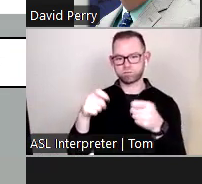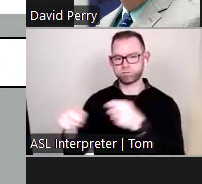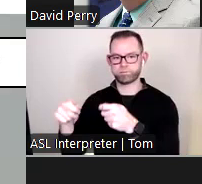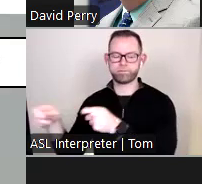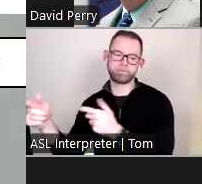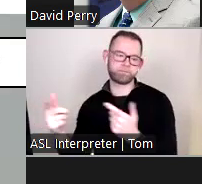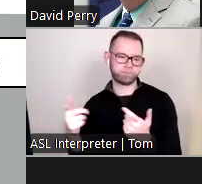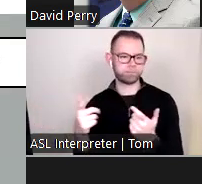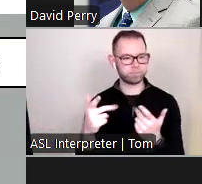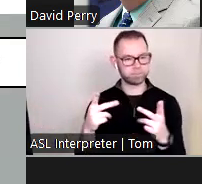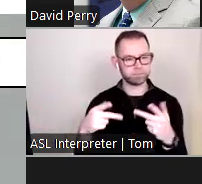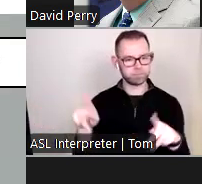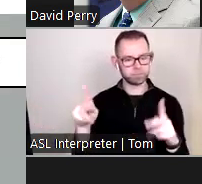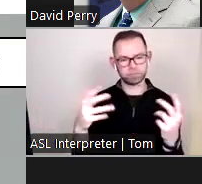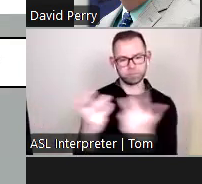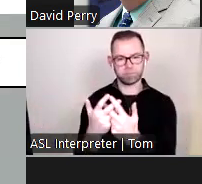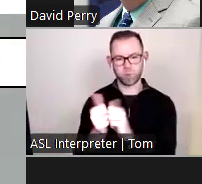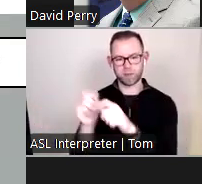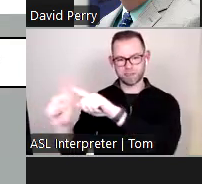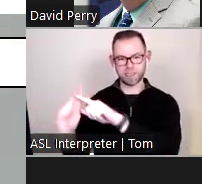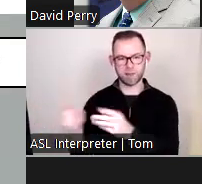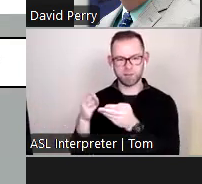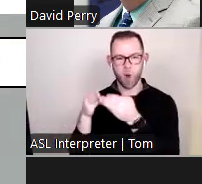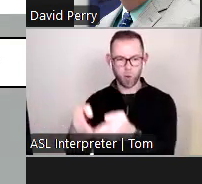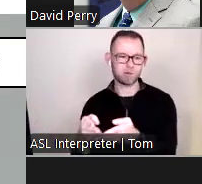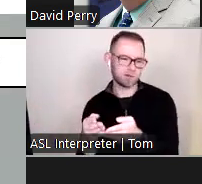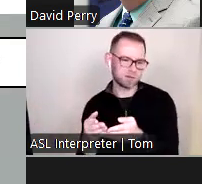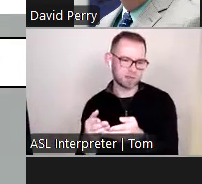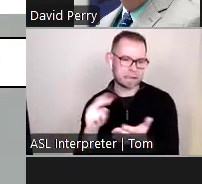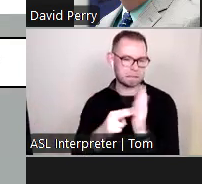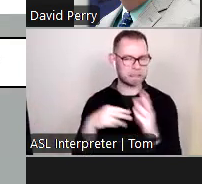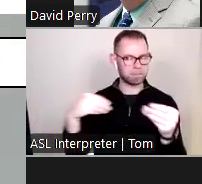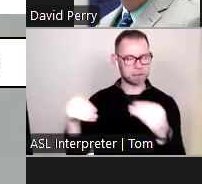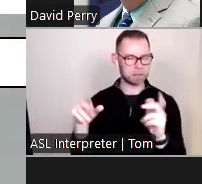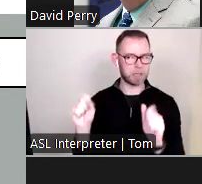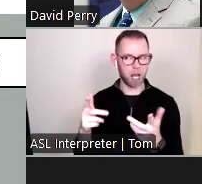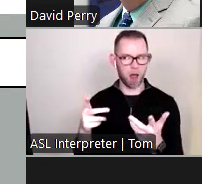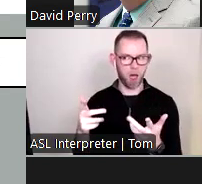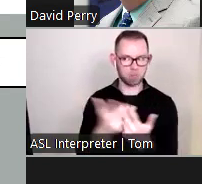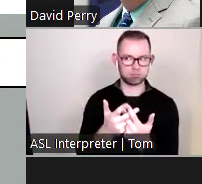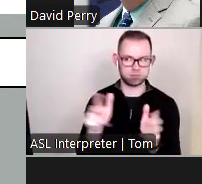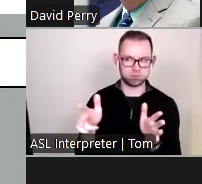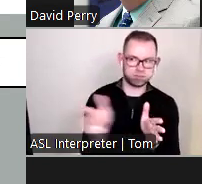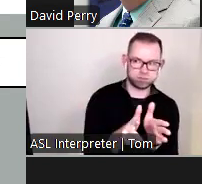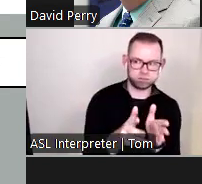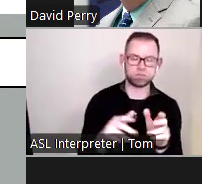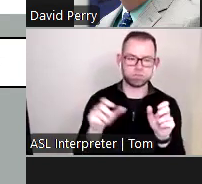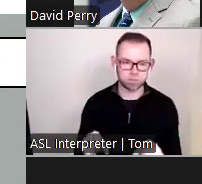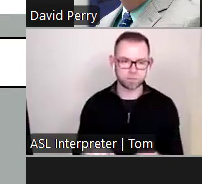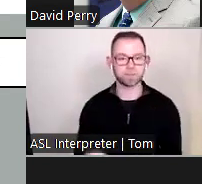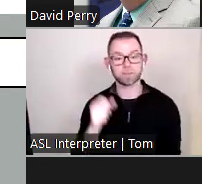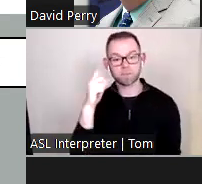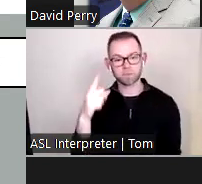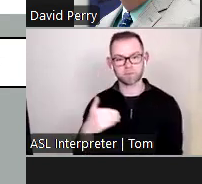our fleet that serve the Hingham line. The barges will be moored to mooring piles that will